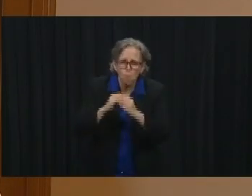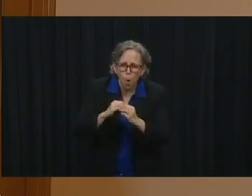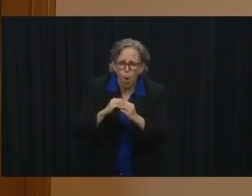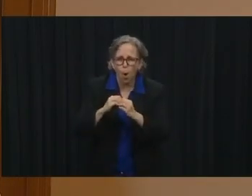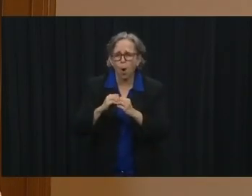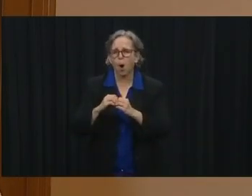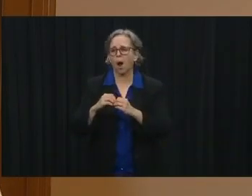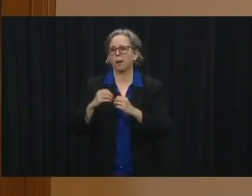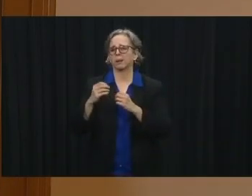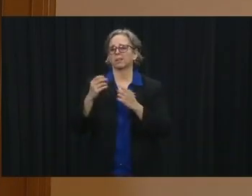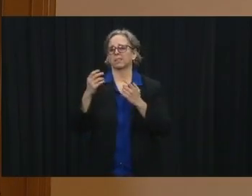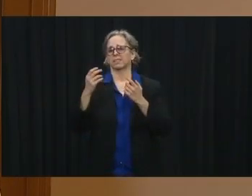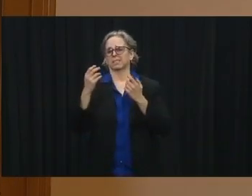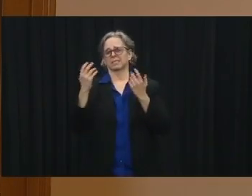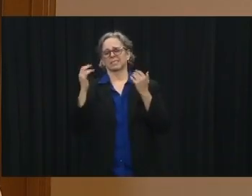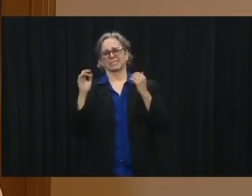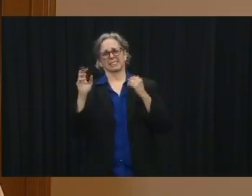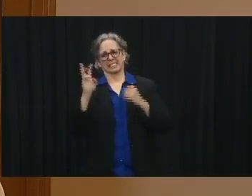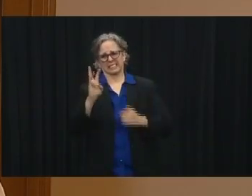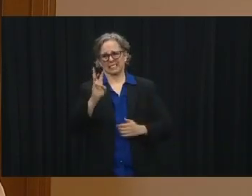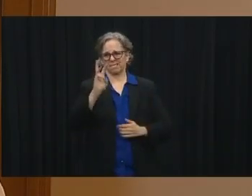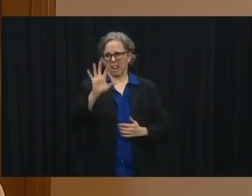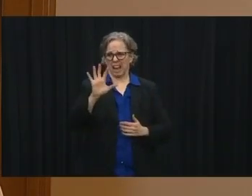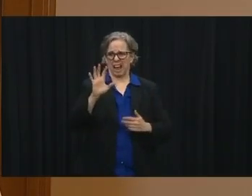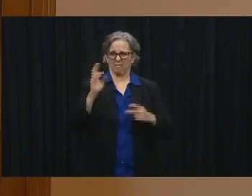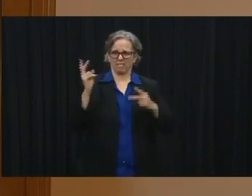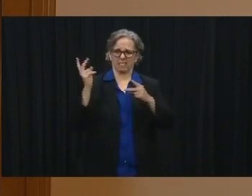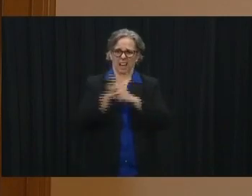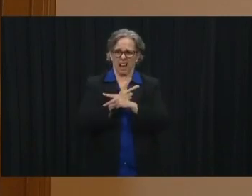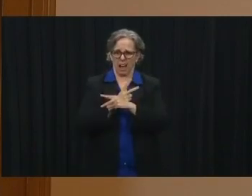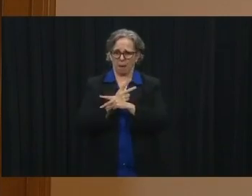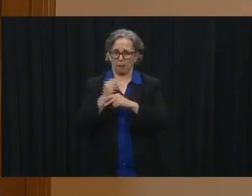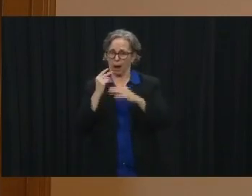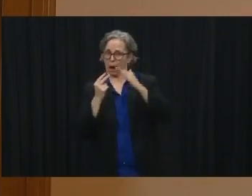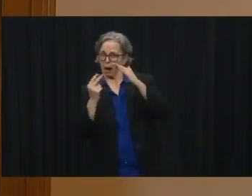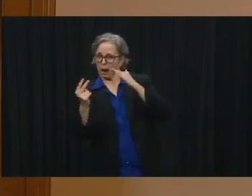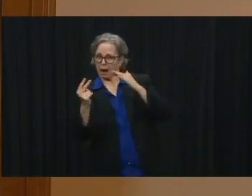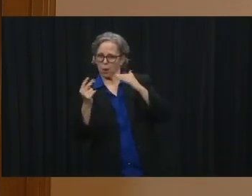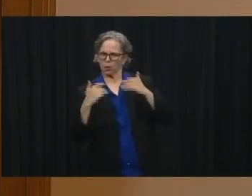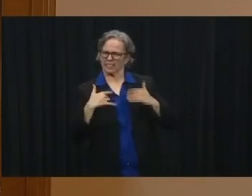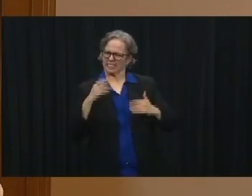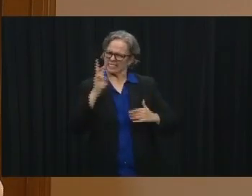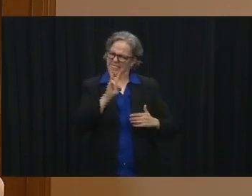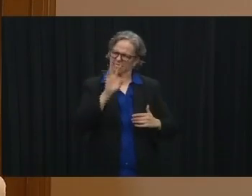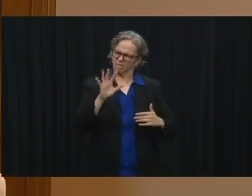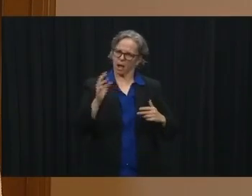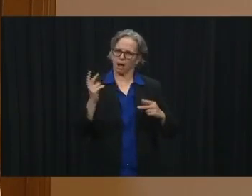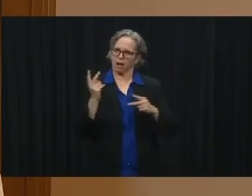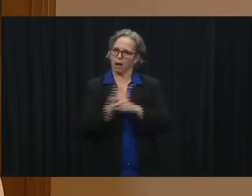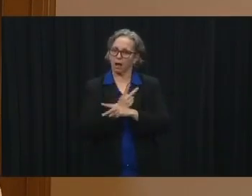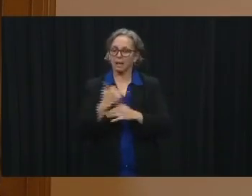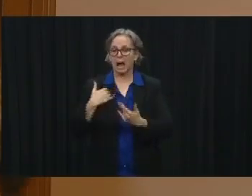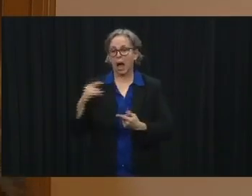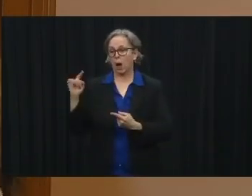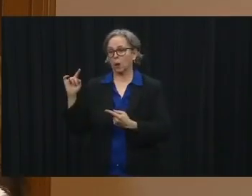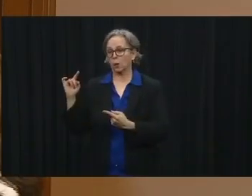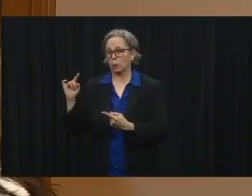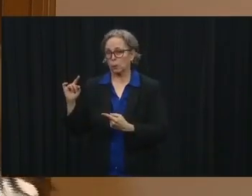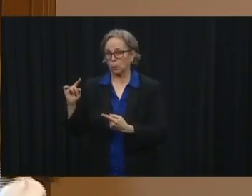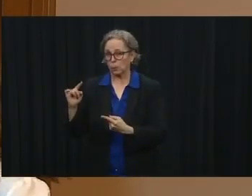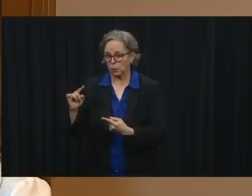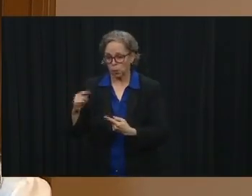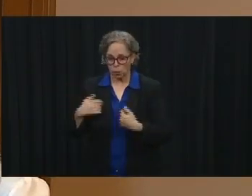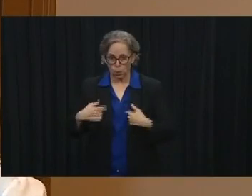typical usage. We've lowered that down to 40 times as much. So again, everything we're doing is making all our gear last